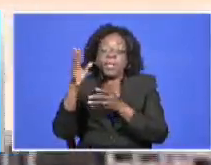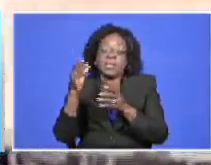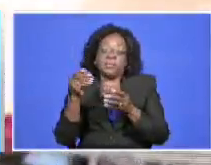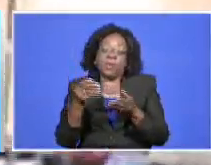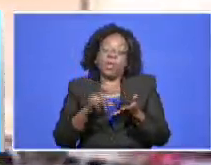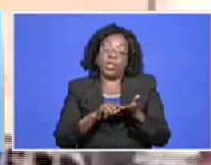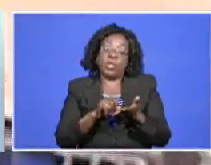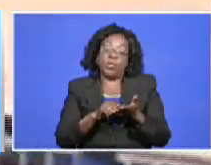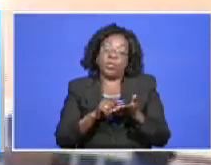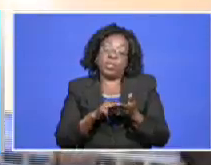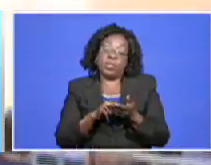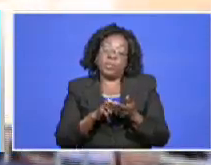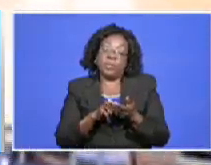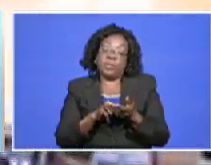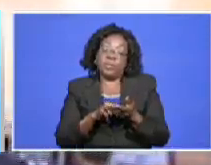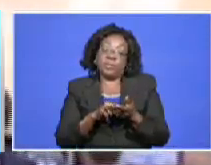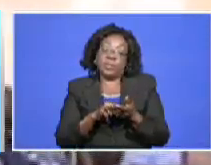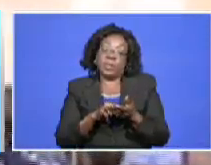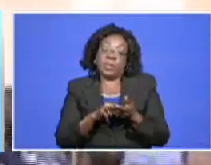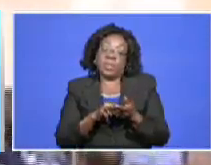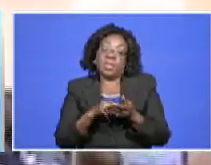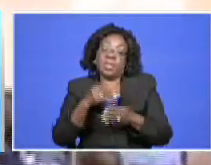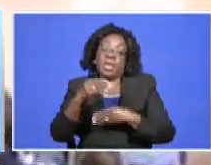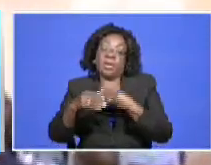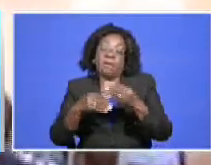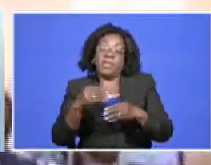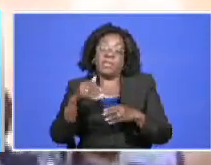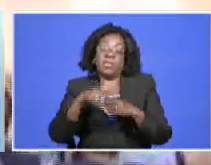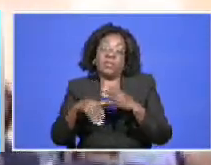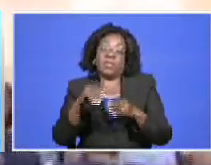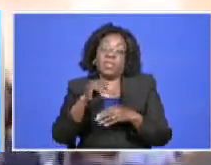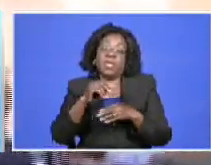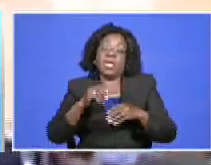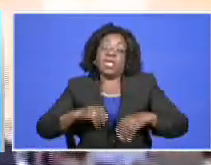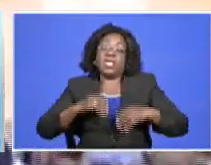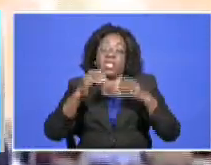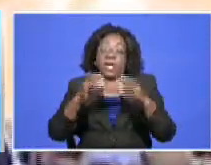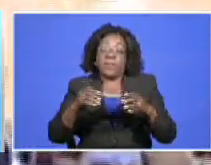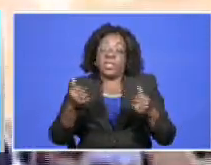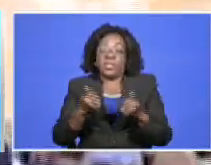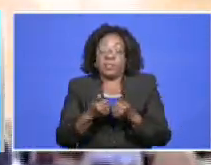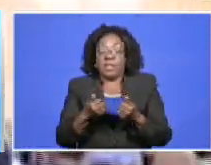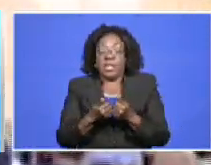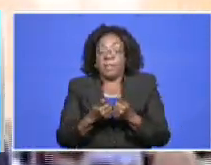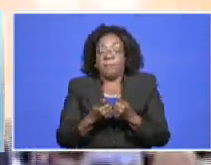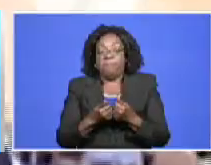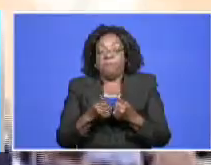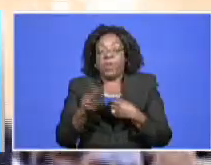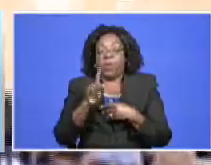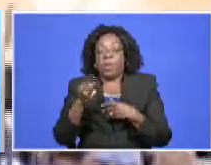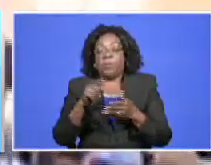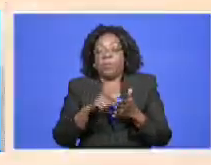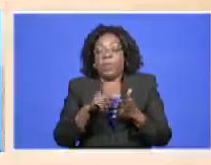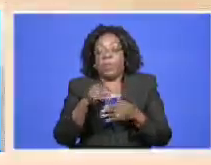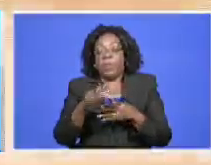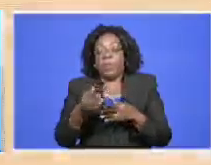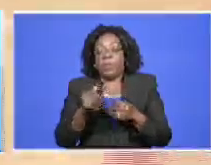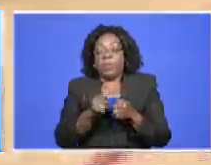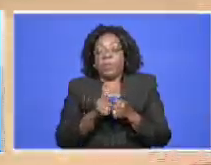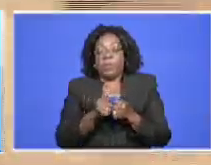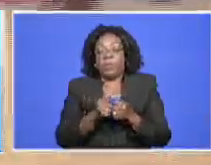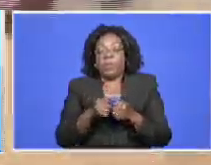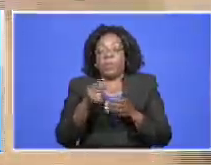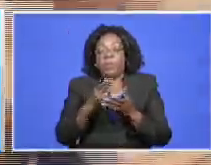his Robert Morris Colonials advancing to the NEC Championship game and are one win away from securing a trip to the